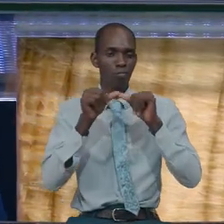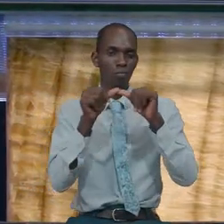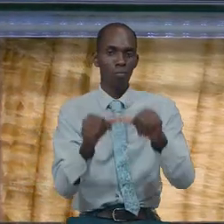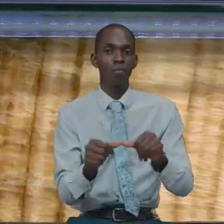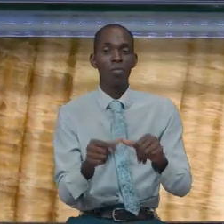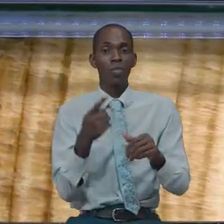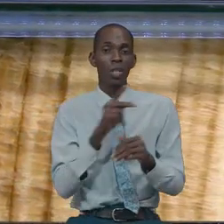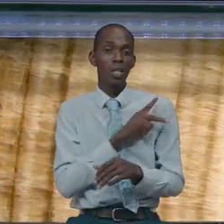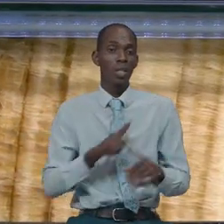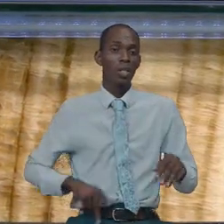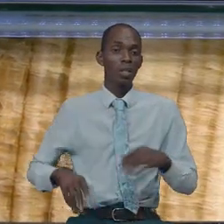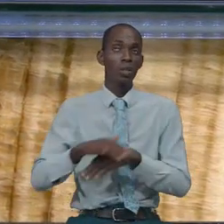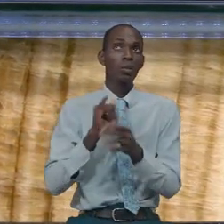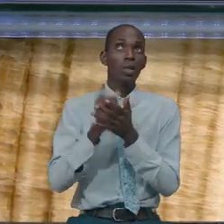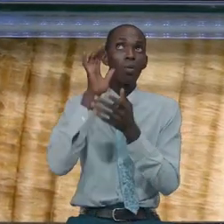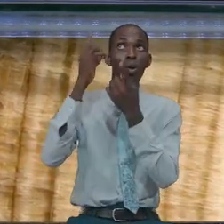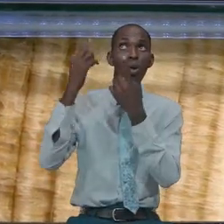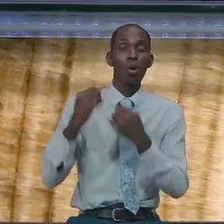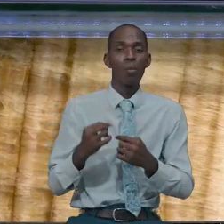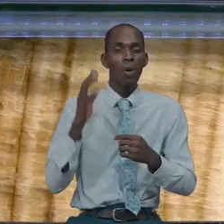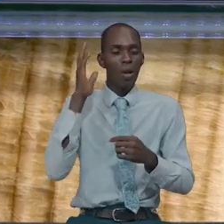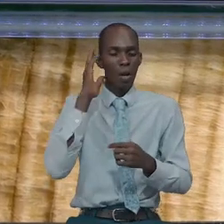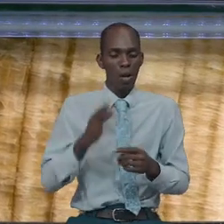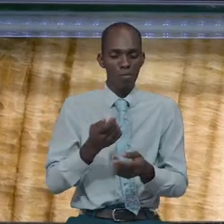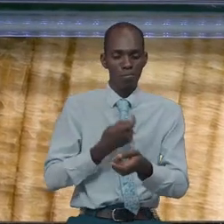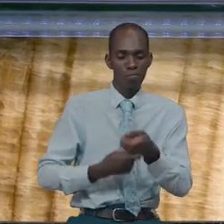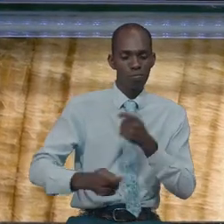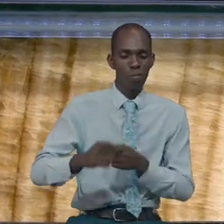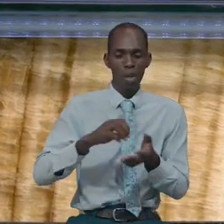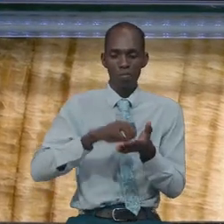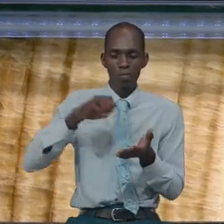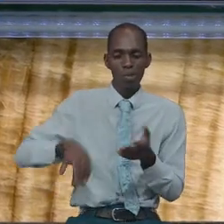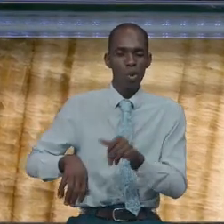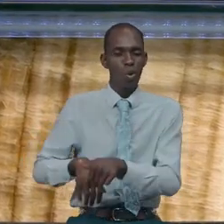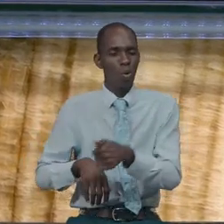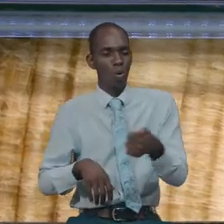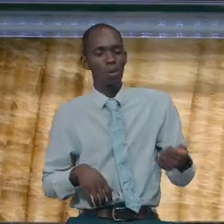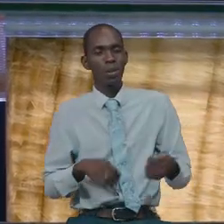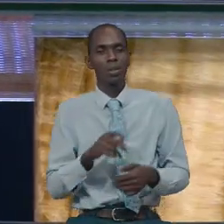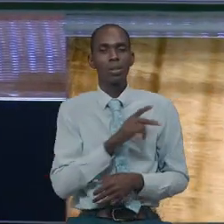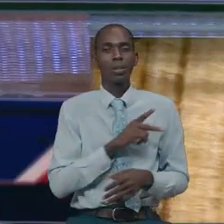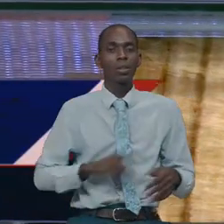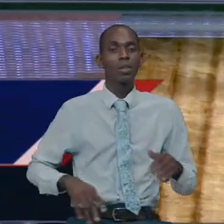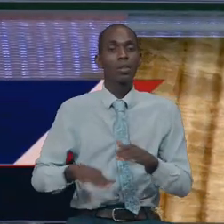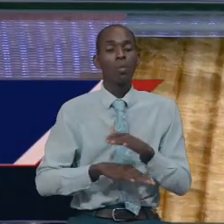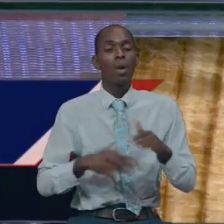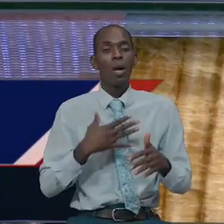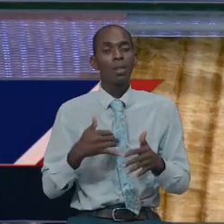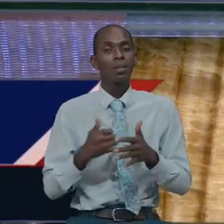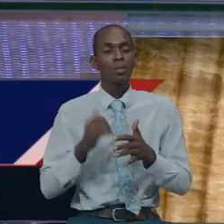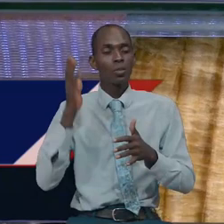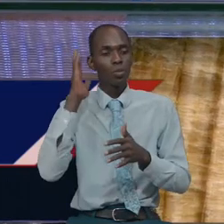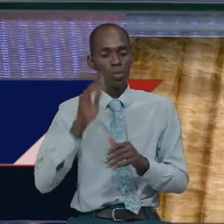will come and replace and displace all those other kingdoms, and it will